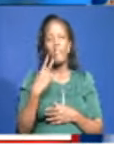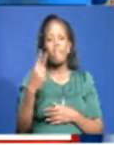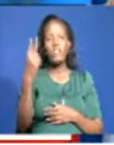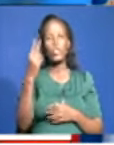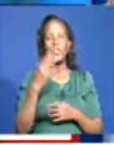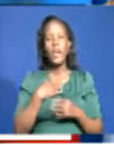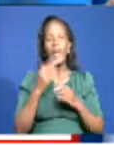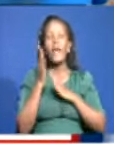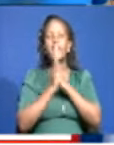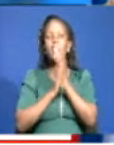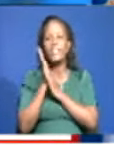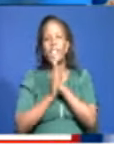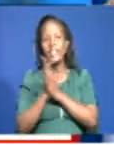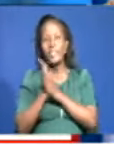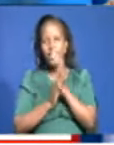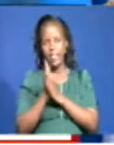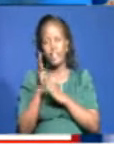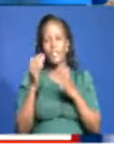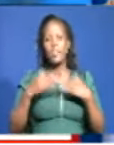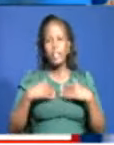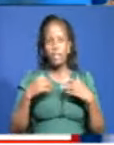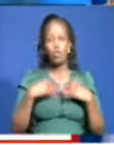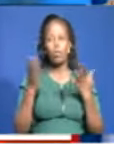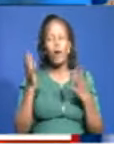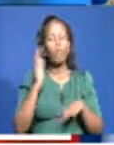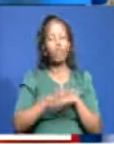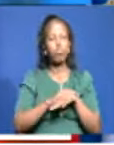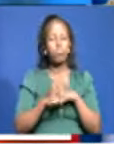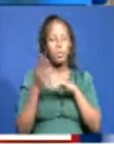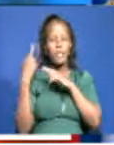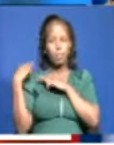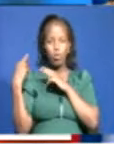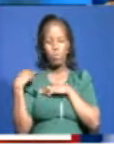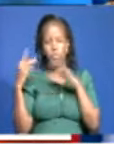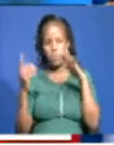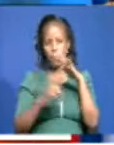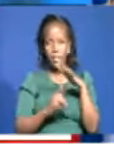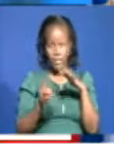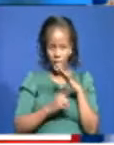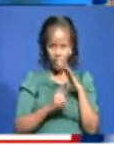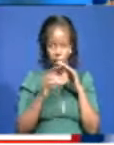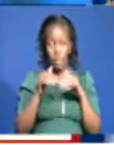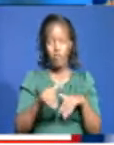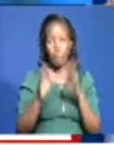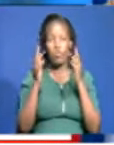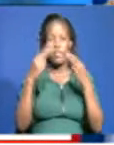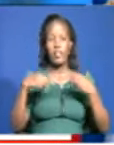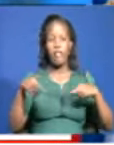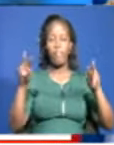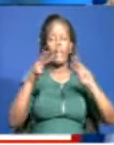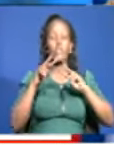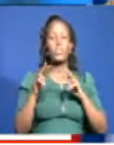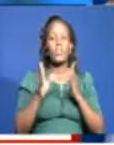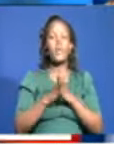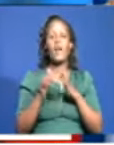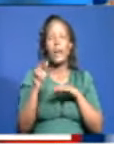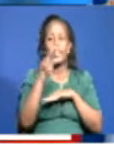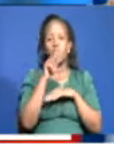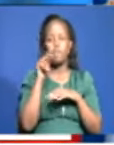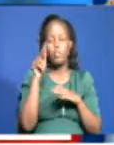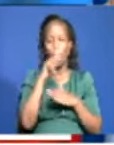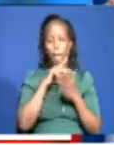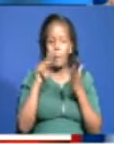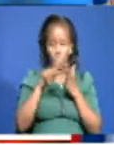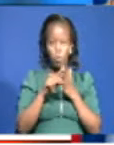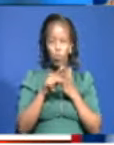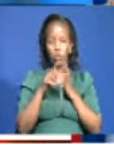highly cohesive and citizen-responsive ministry guided by the values and principles of governance